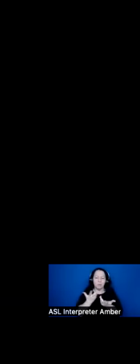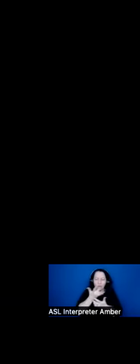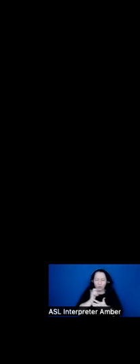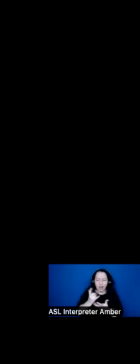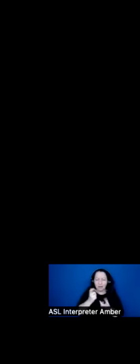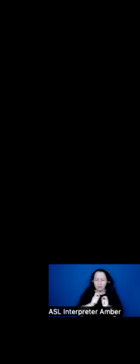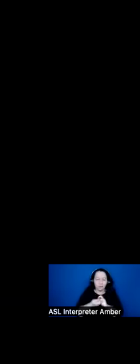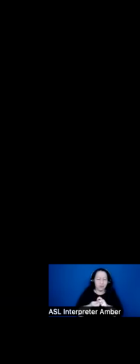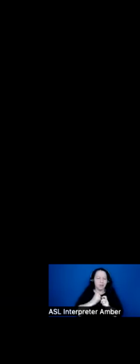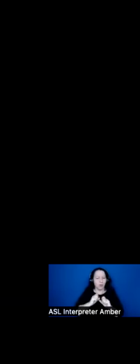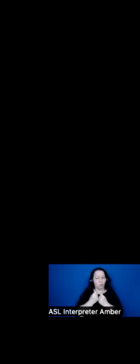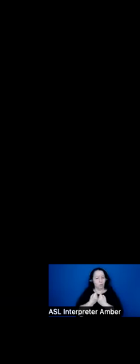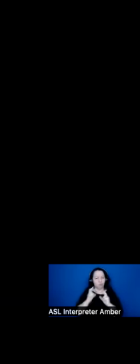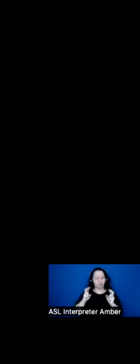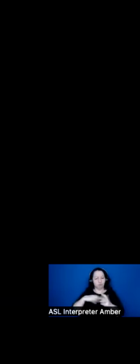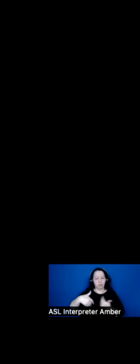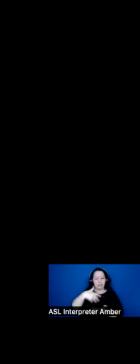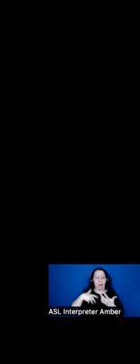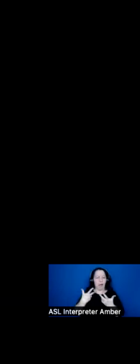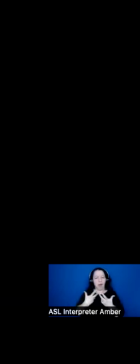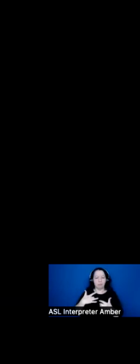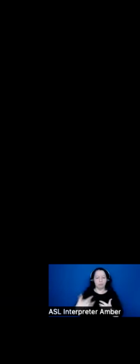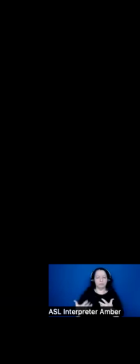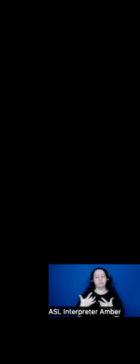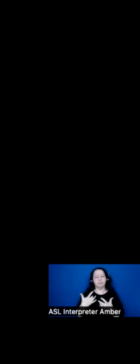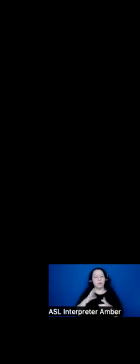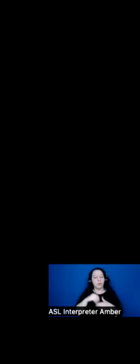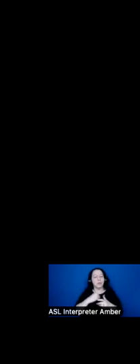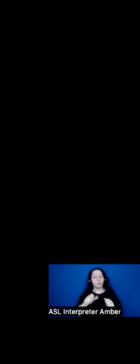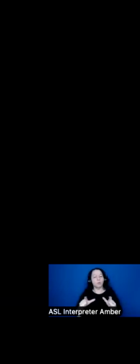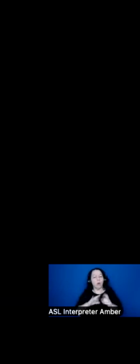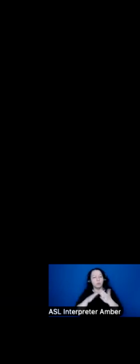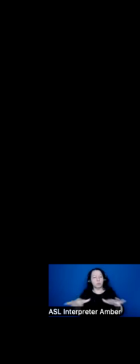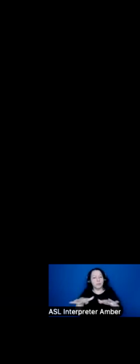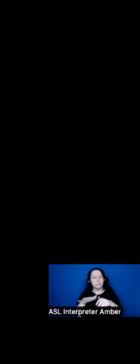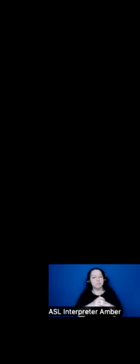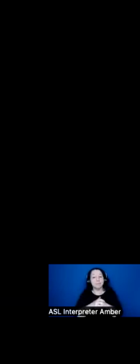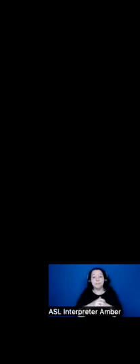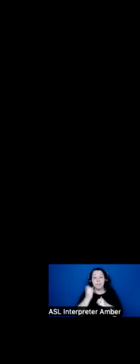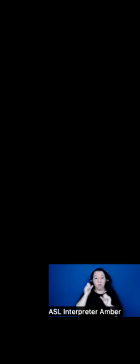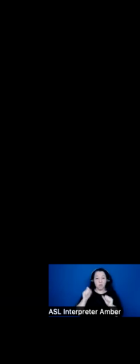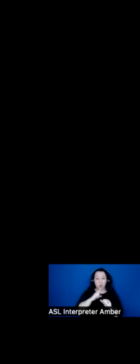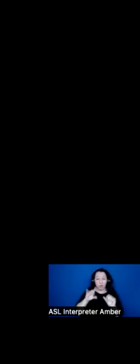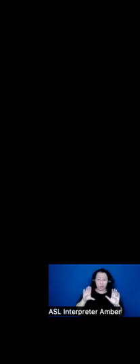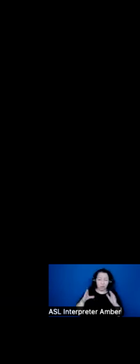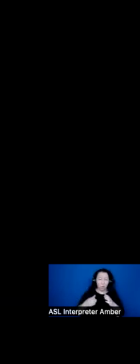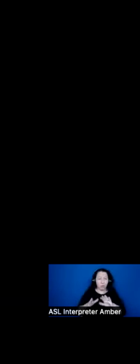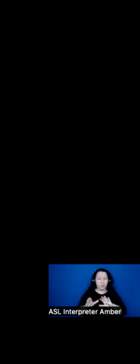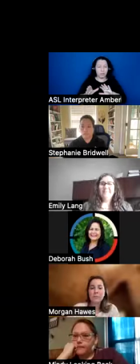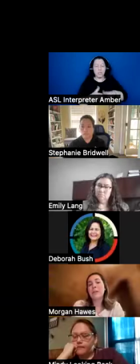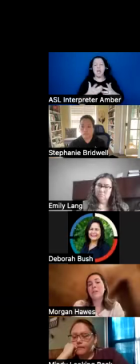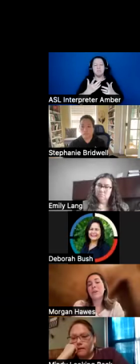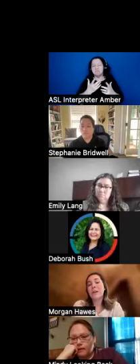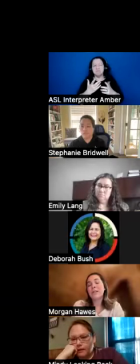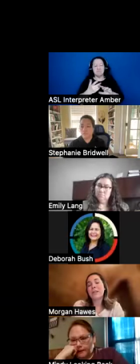our tribal communities. So if we can set our intentions for this session and really think about this as